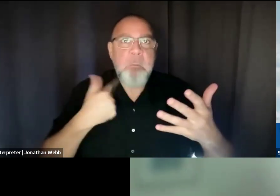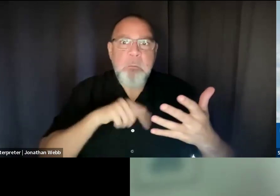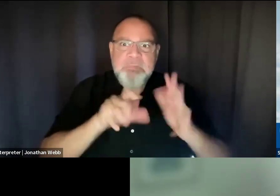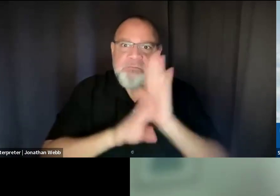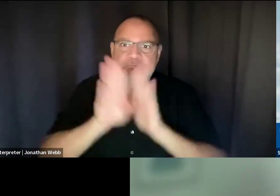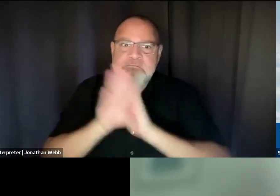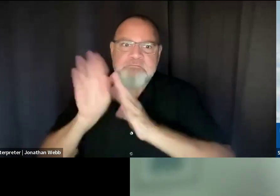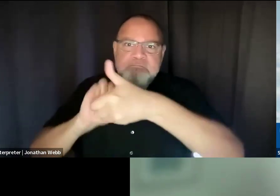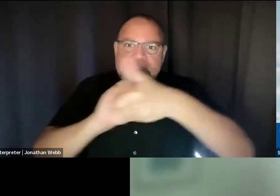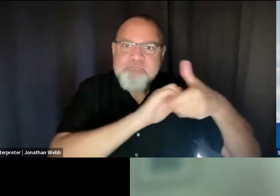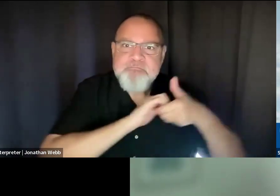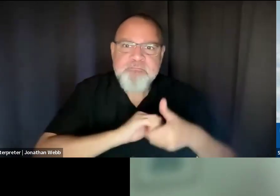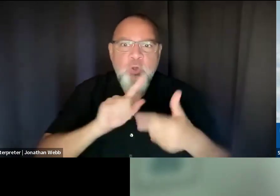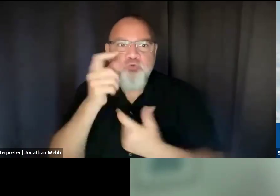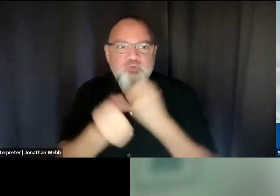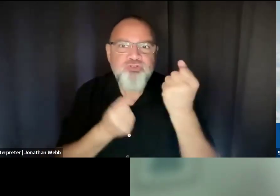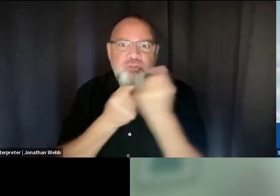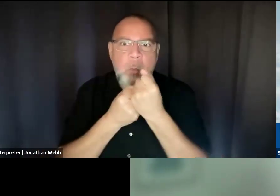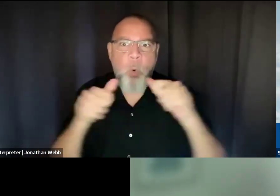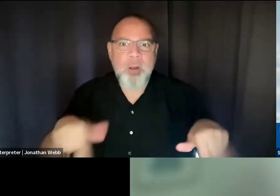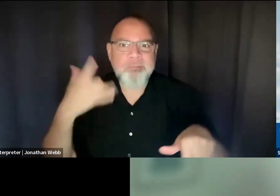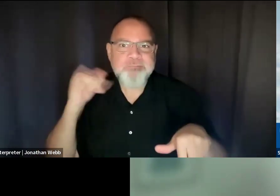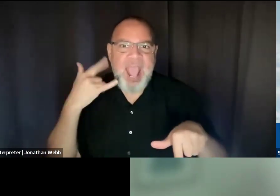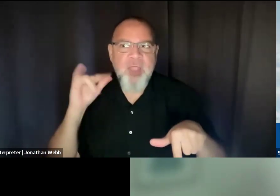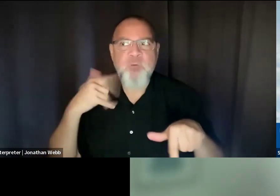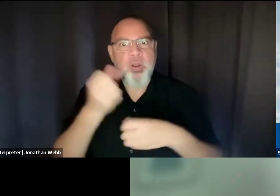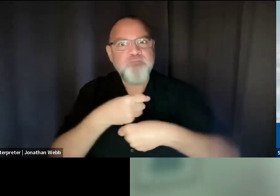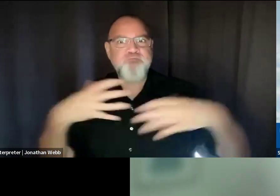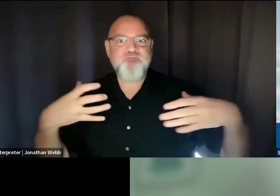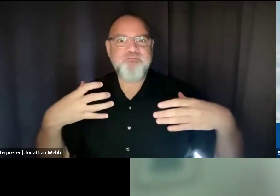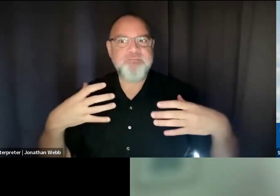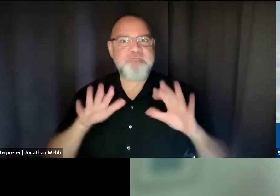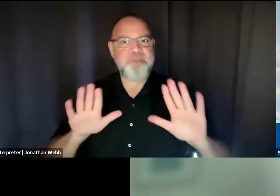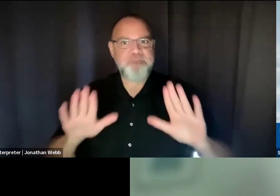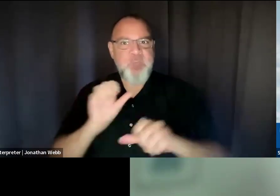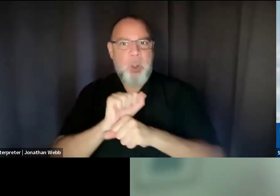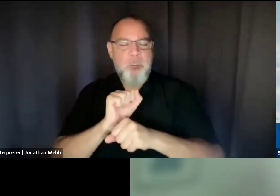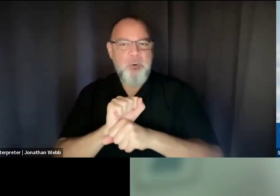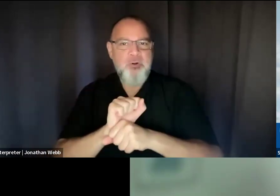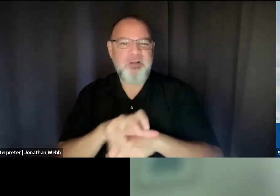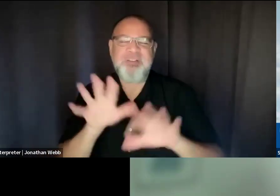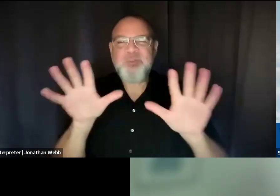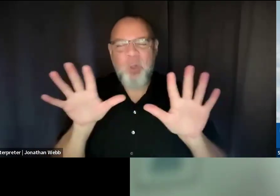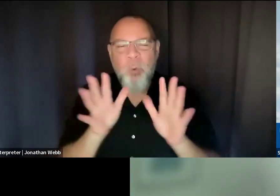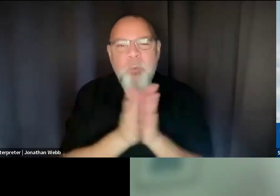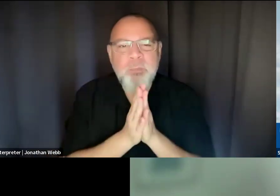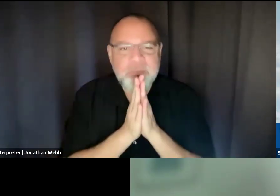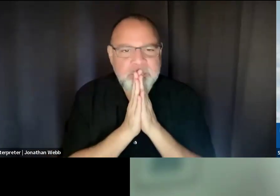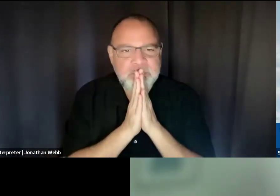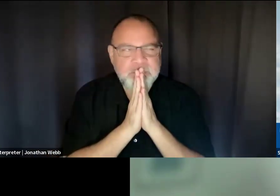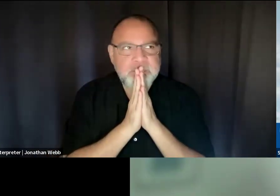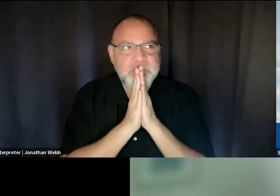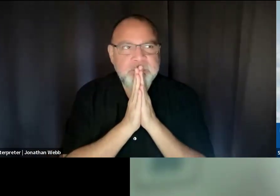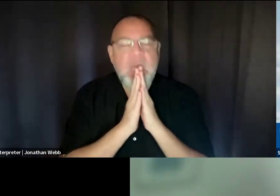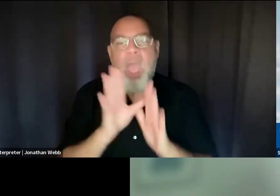this technology and digital space. So I think it looks, a little bit different. Like, we have, and actually going to talk about one